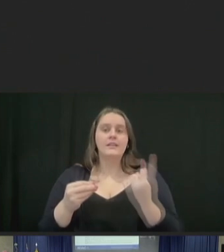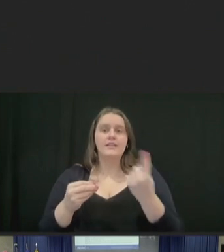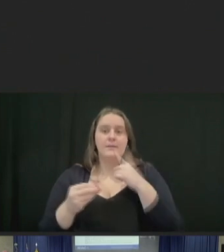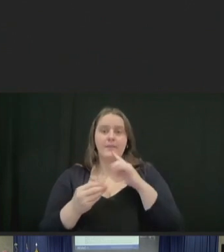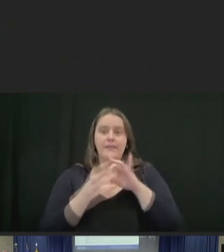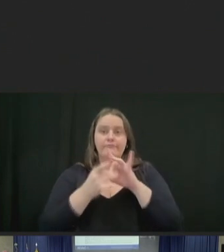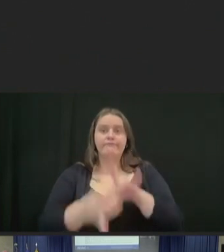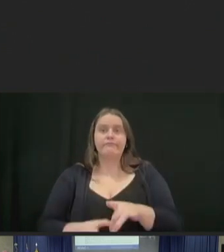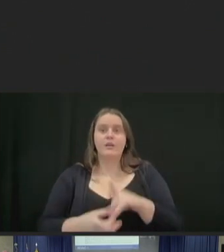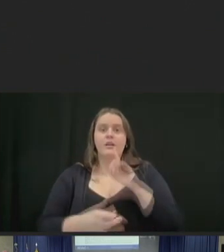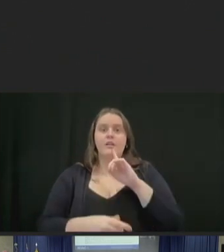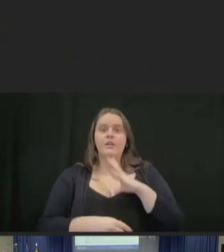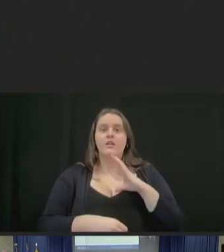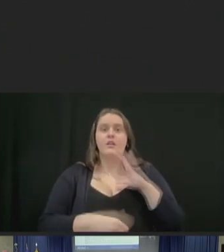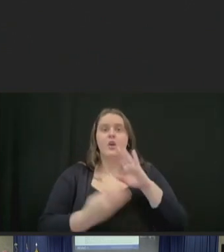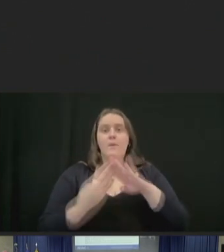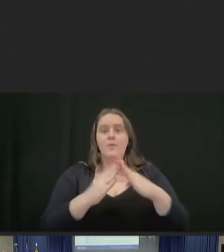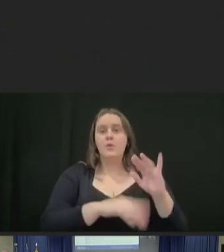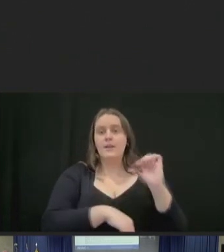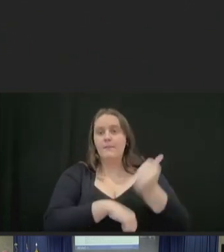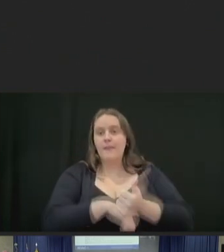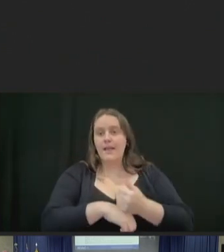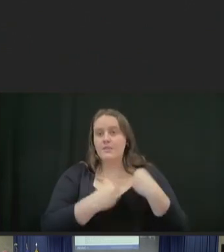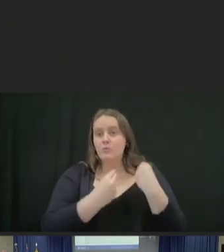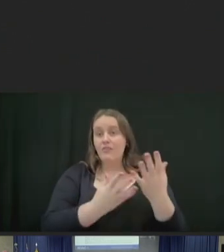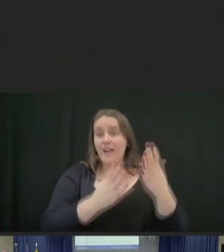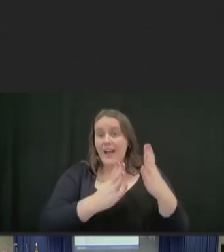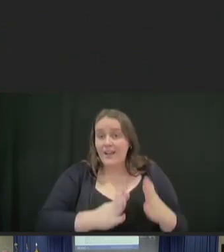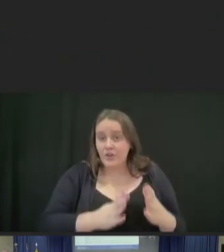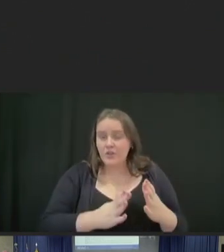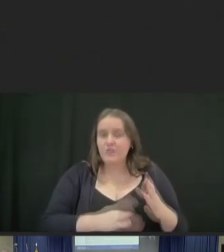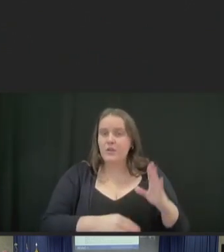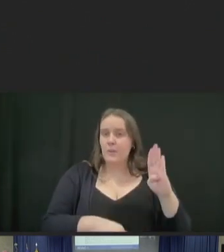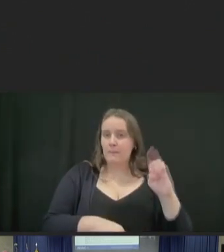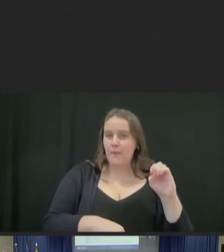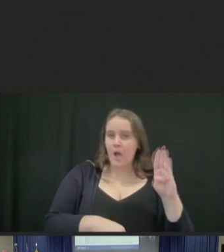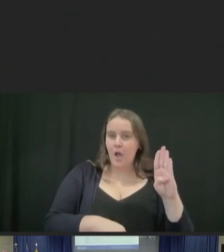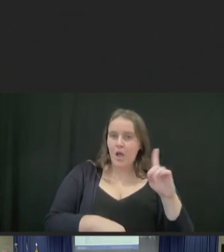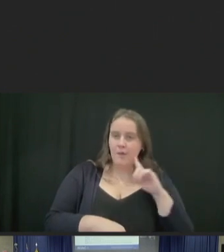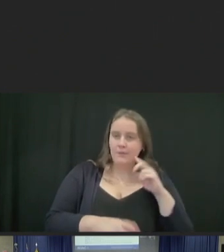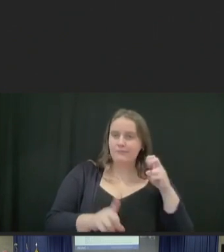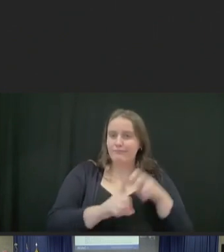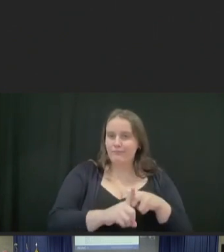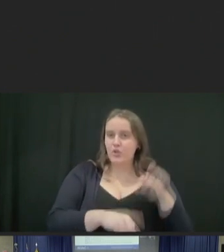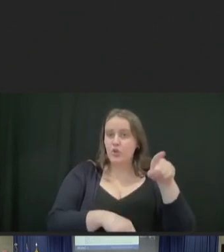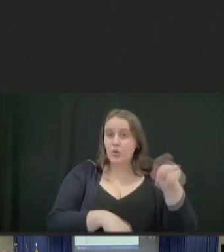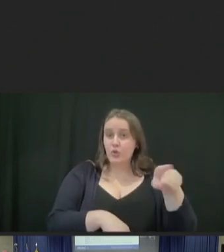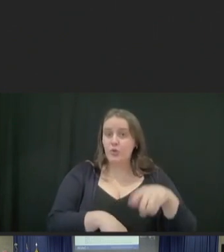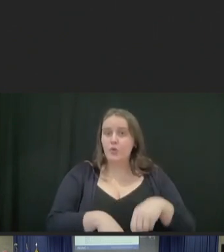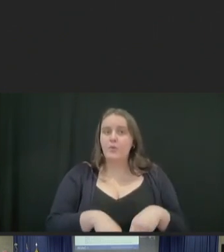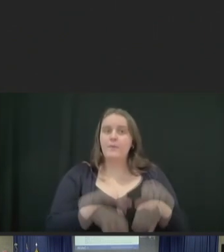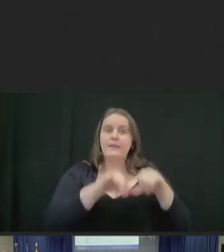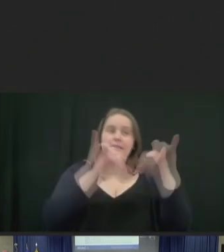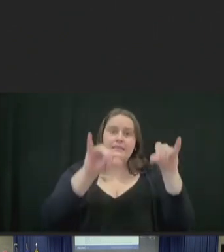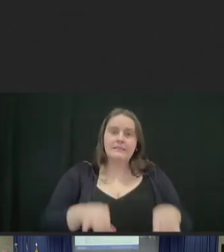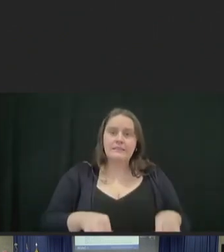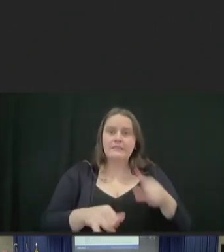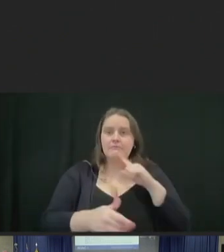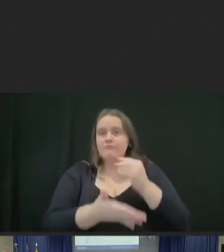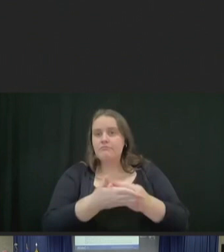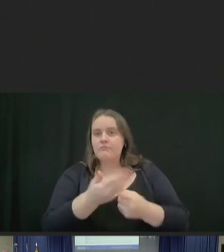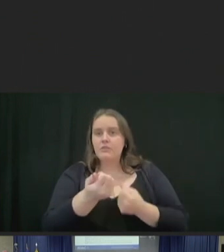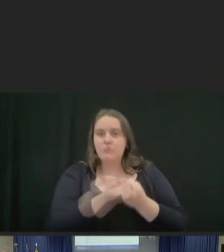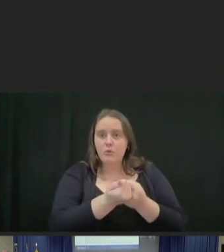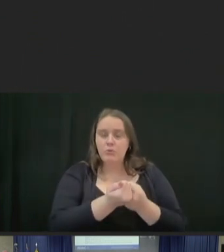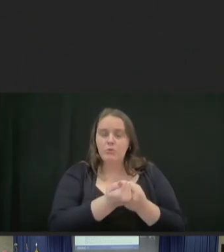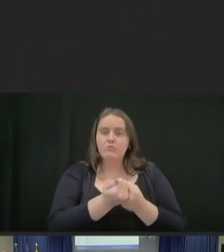providers. And I think, Bob, that gets to your point about the impact on system from the financial support and all that. I think what